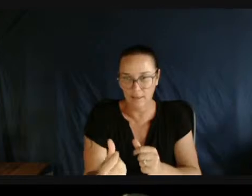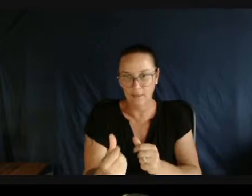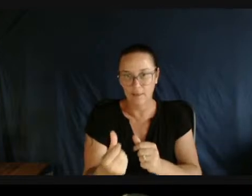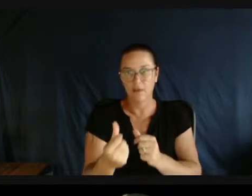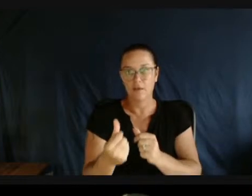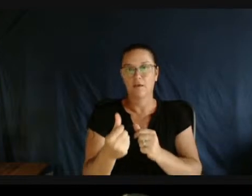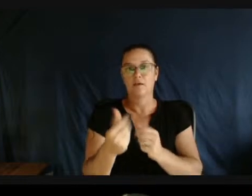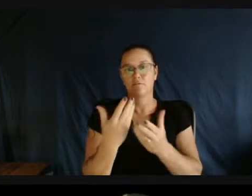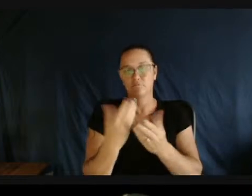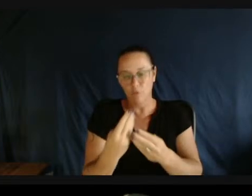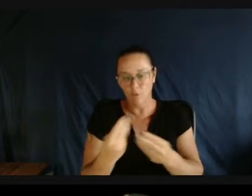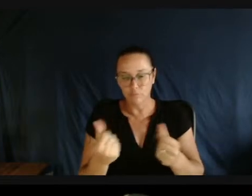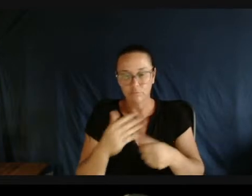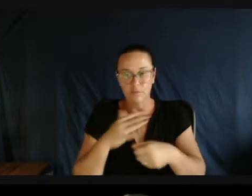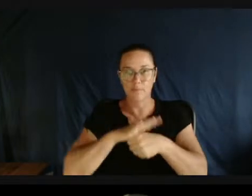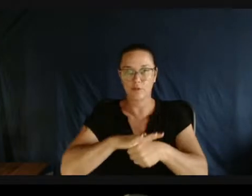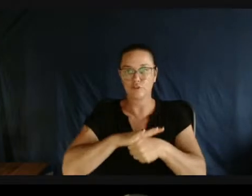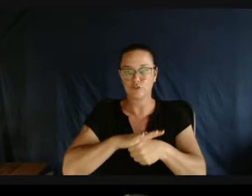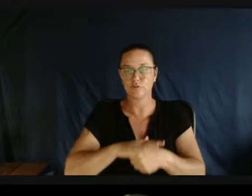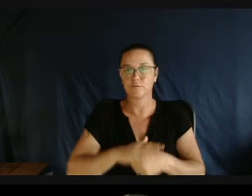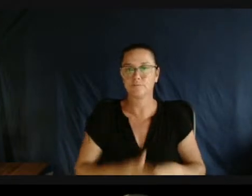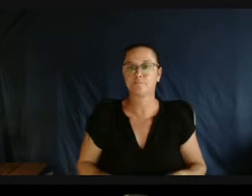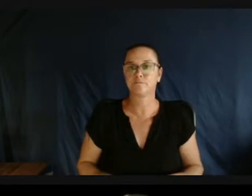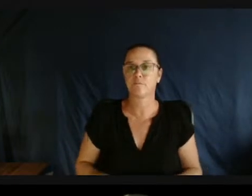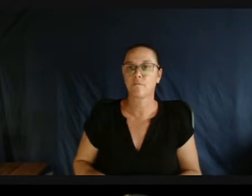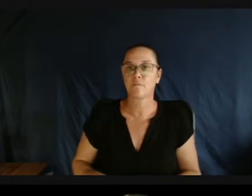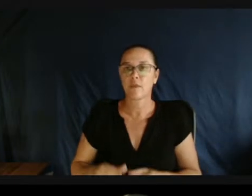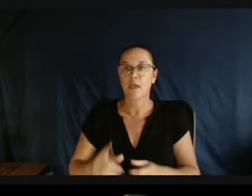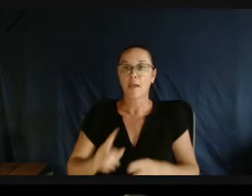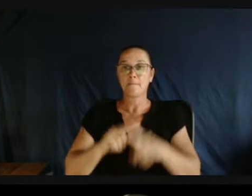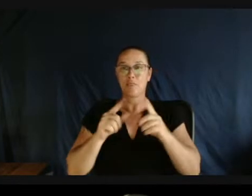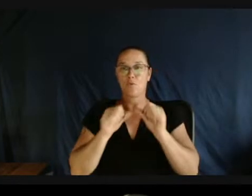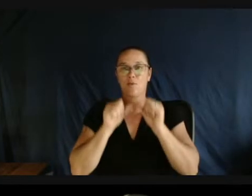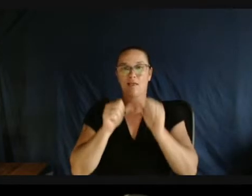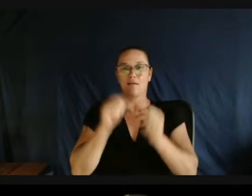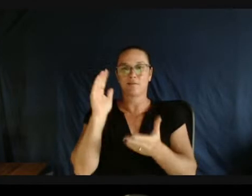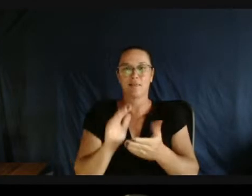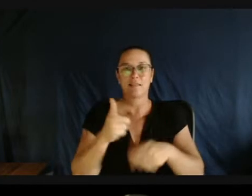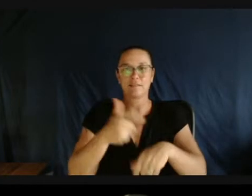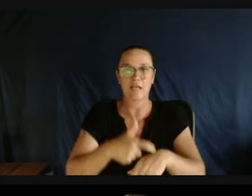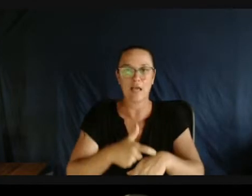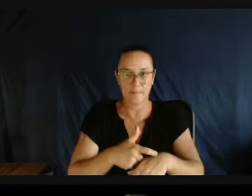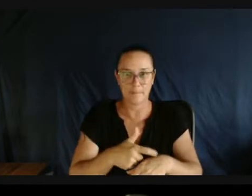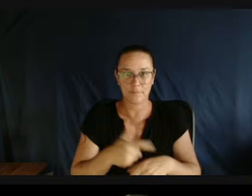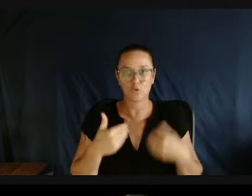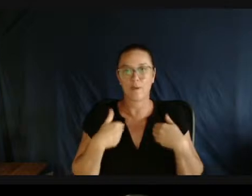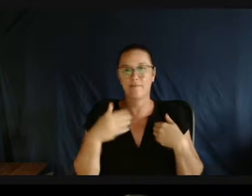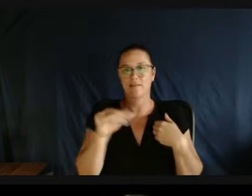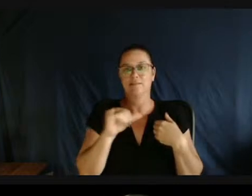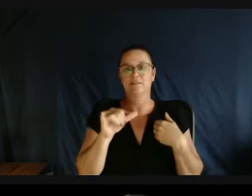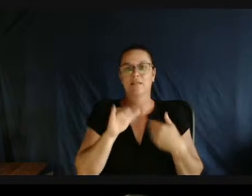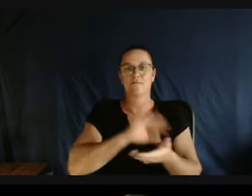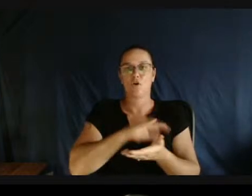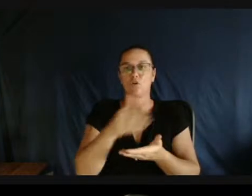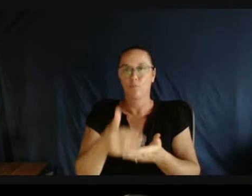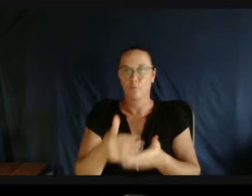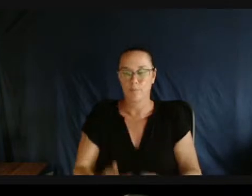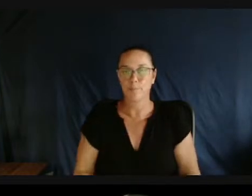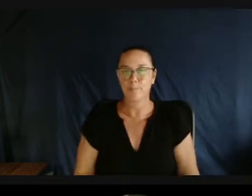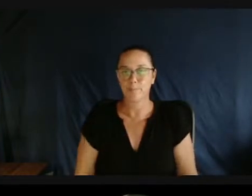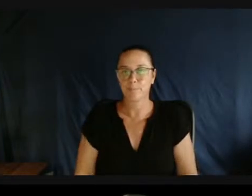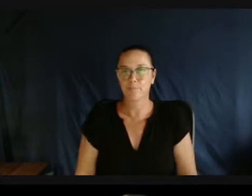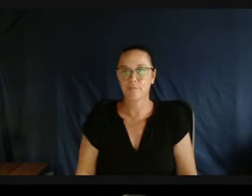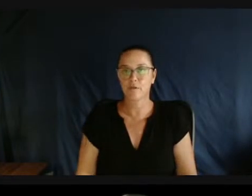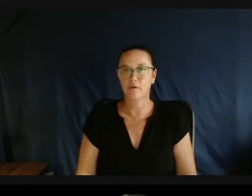pressure and getting more lava out. But then we're lasting less time to end up at the same volume there, right? And